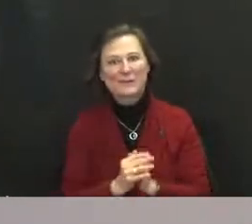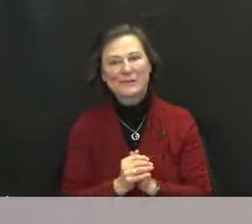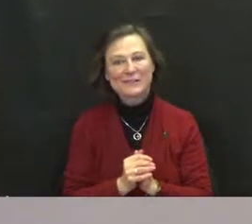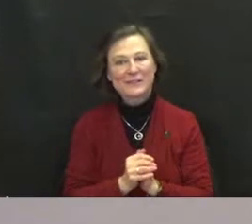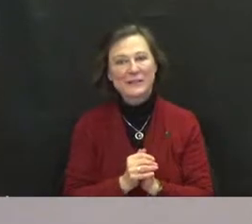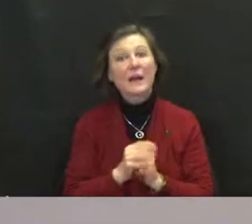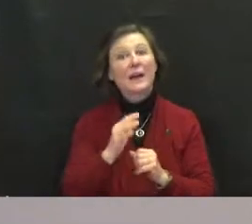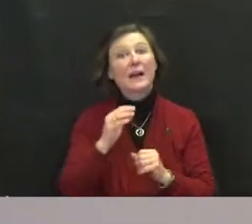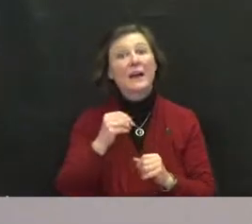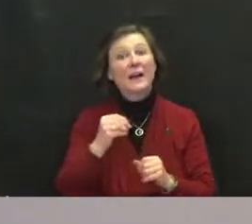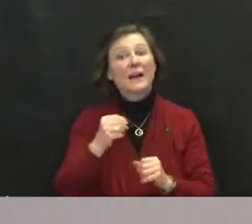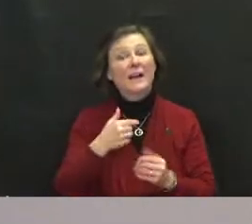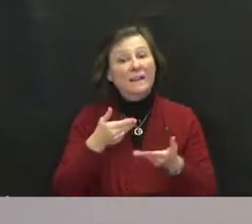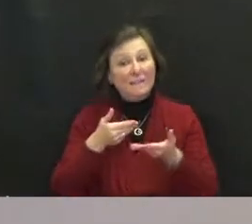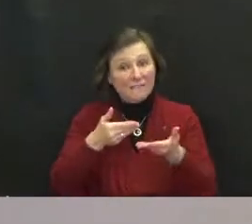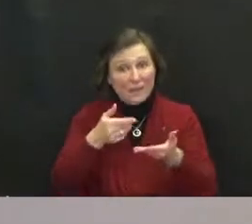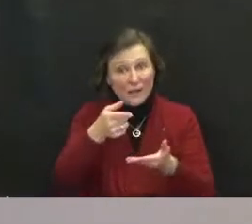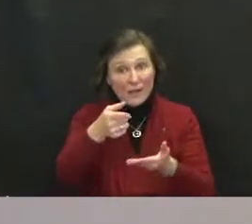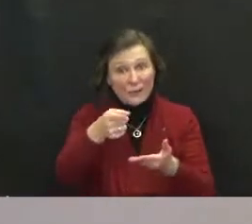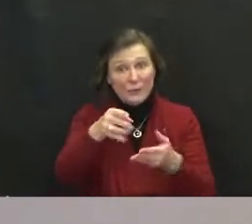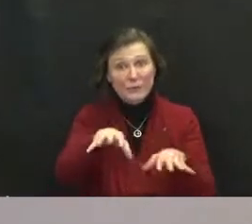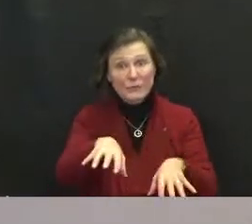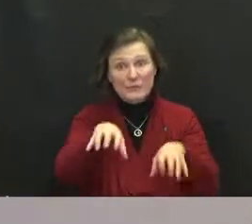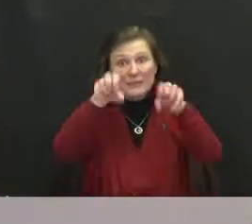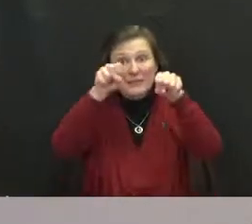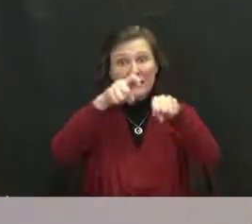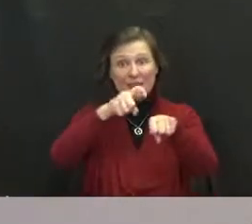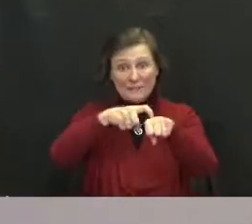And I invite you to take that journey